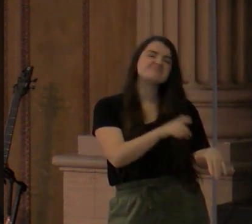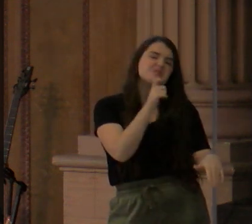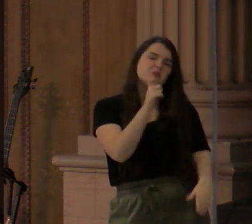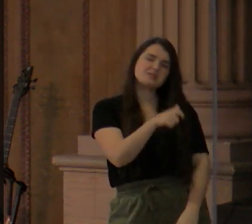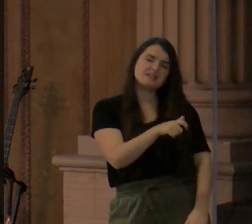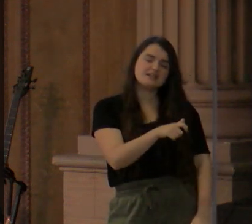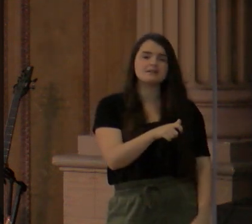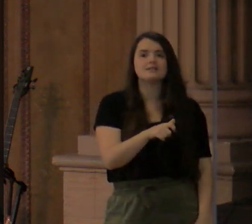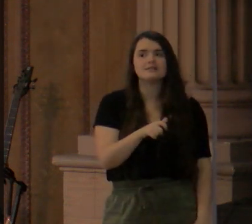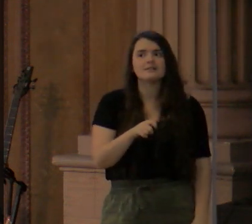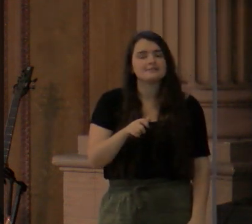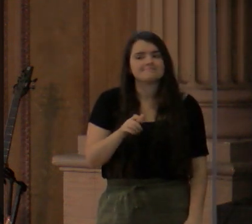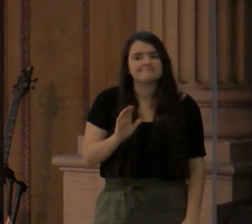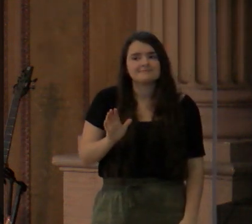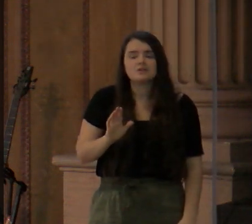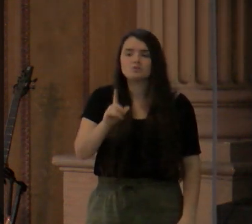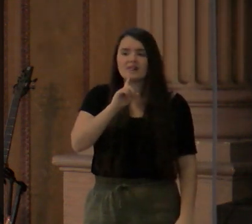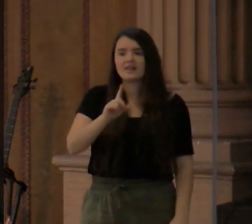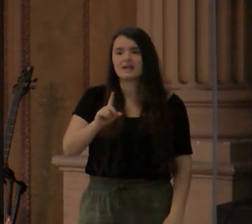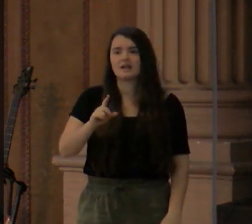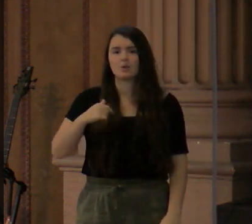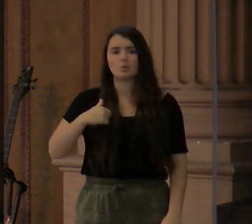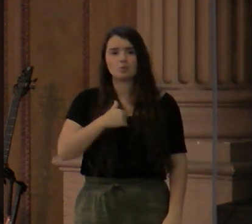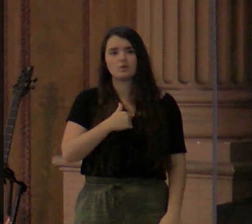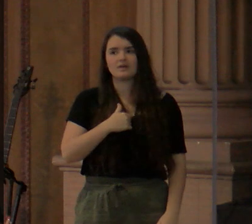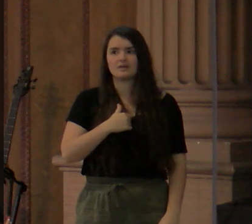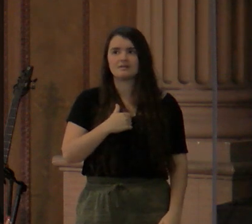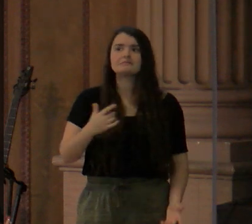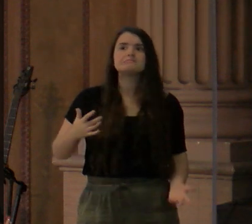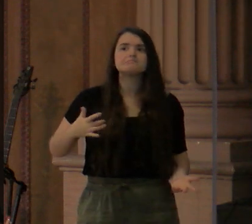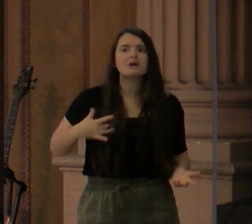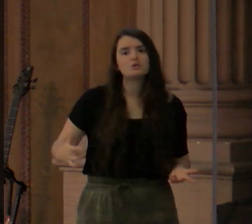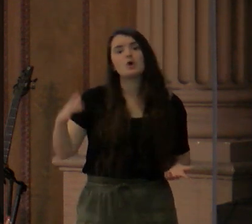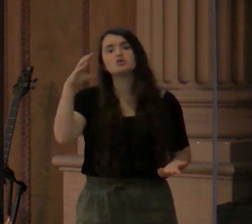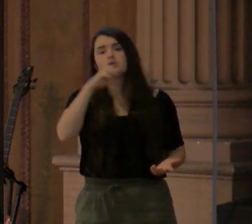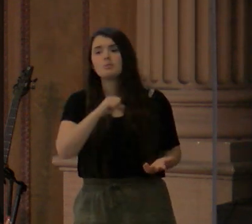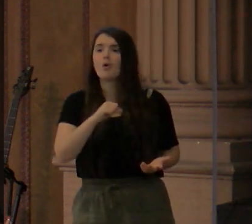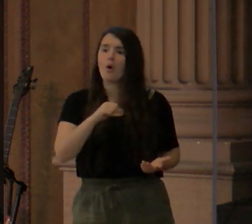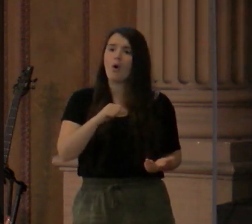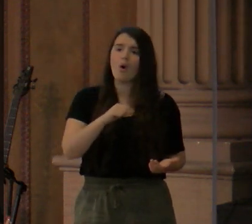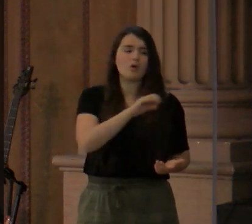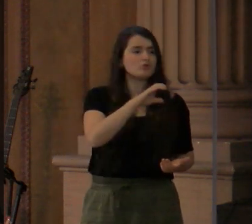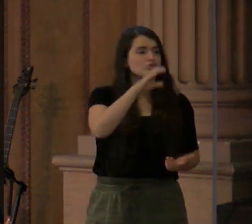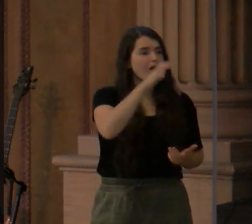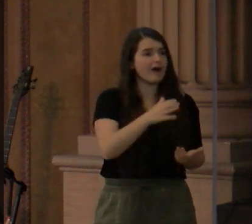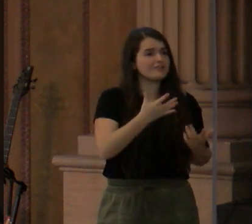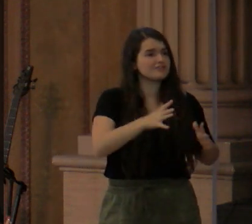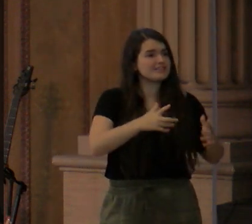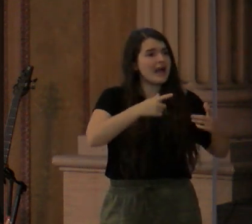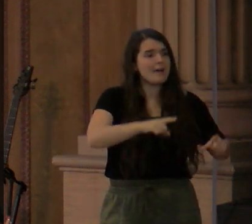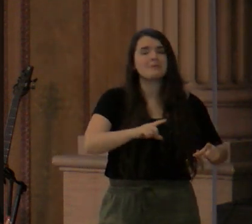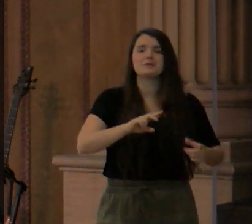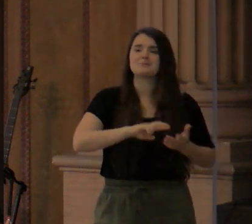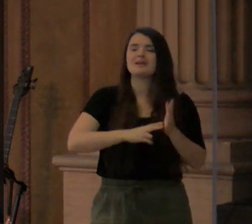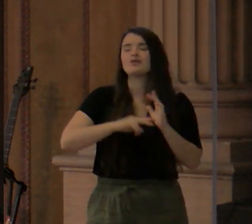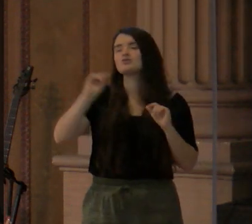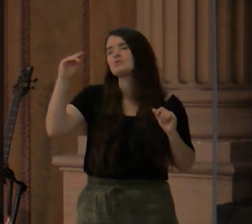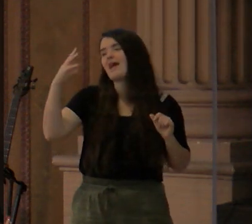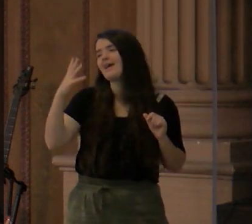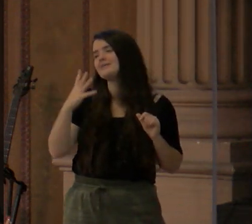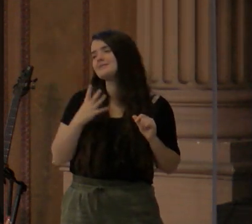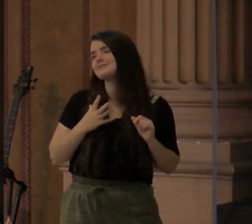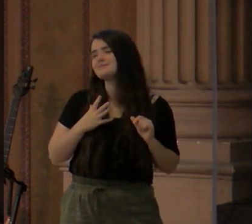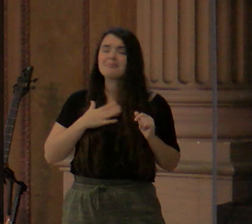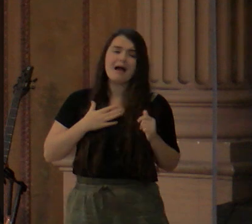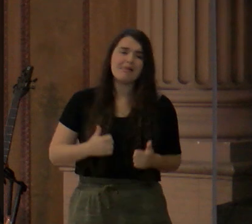live in, we're on the other side of the cross now. So we must be living in this age where it doesn't really matter how we live. But